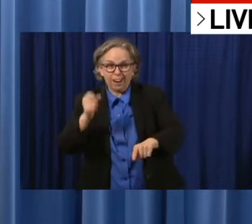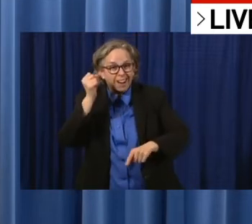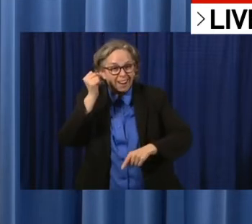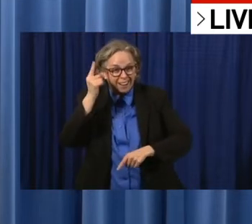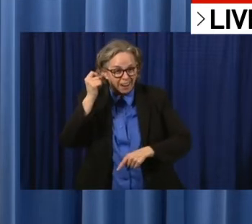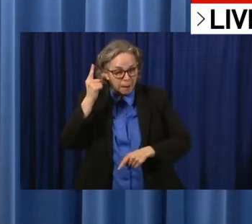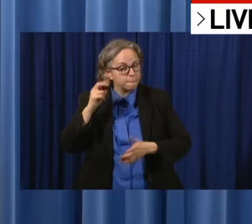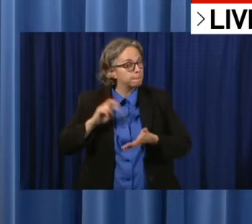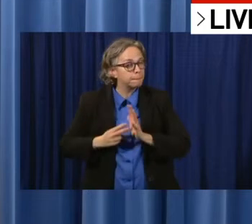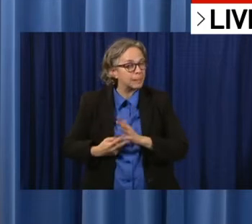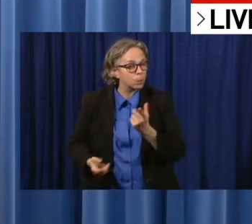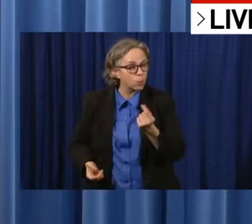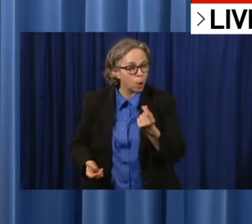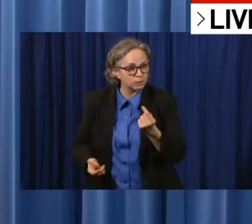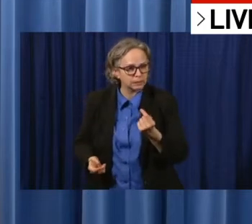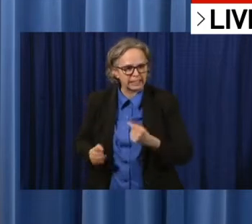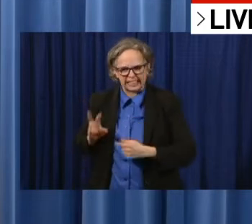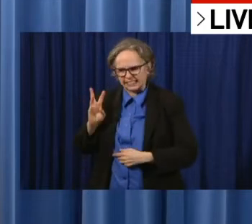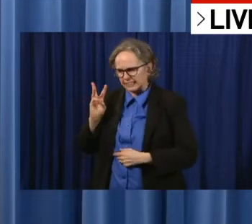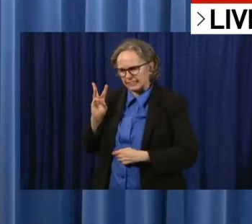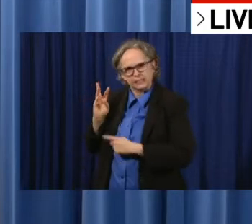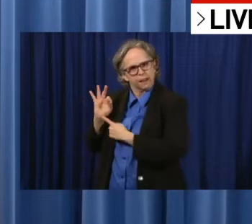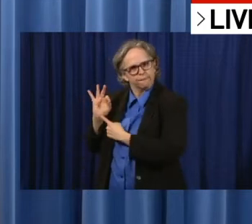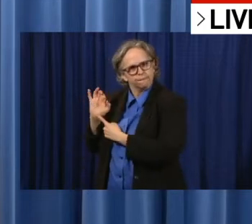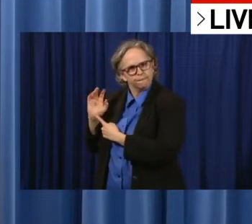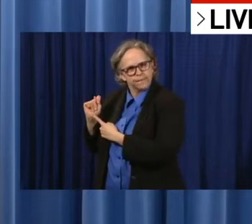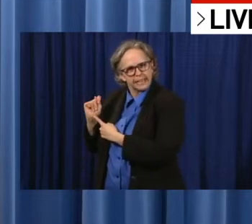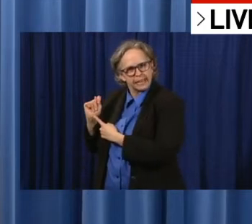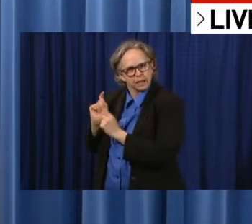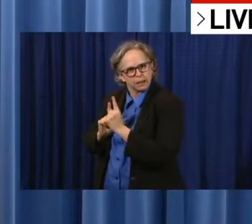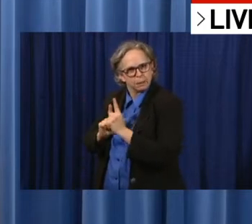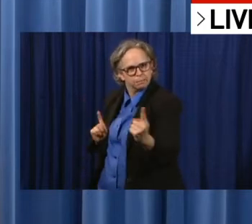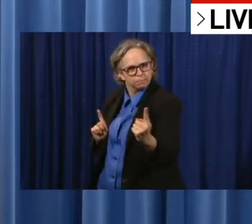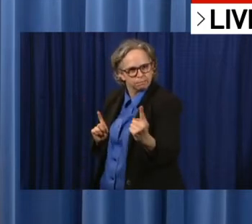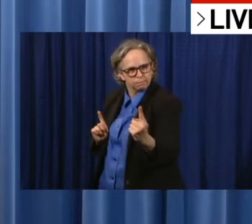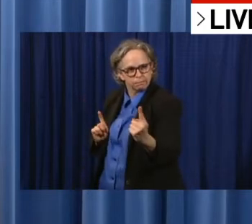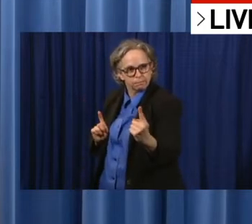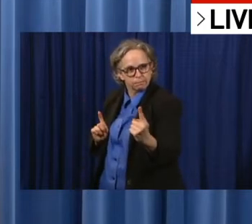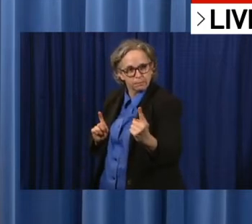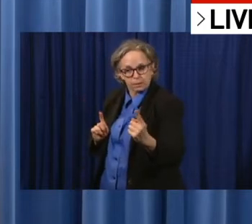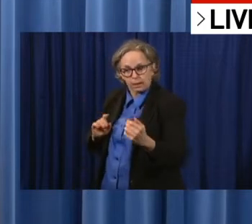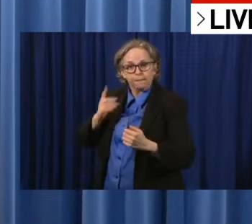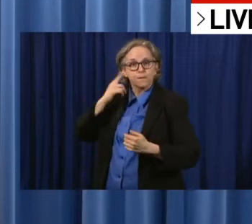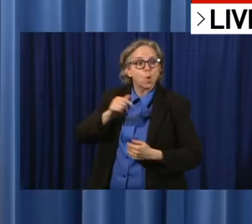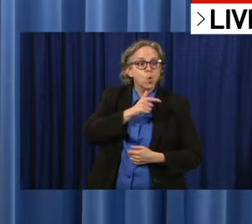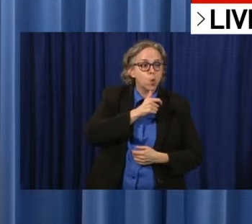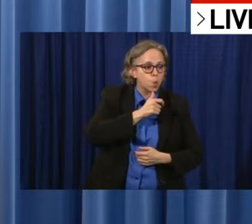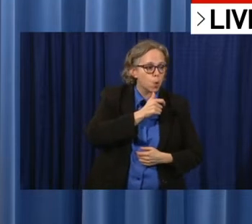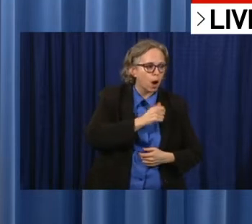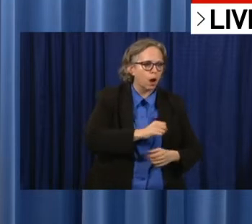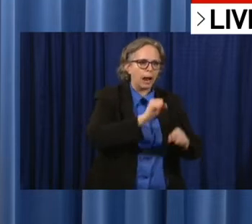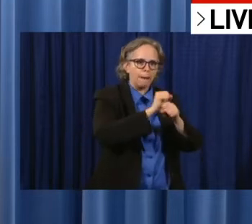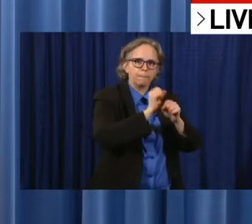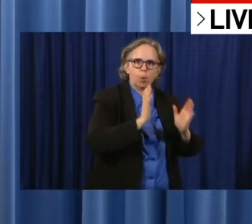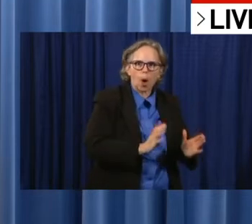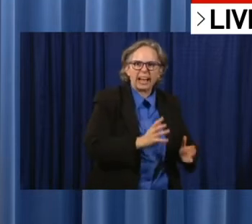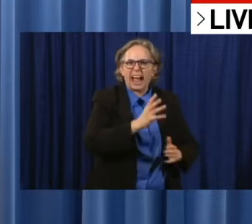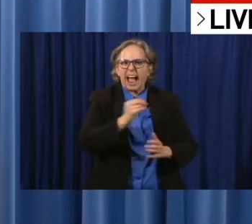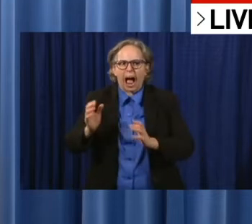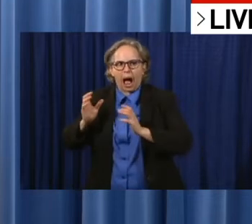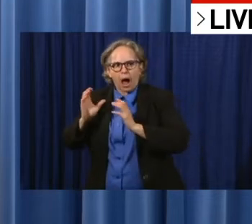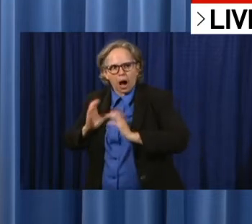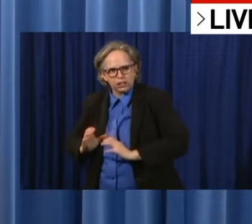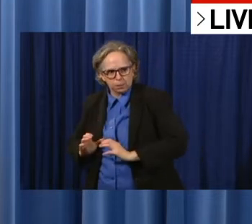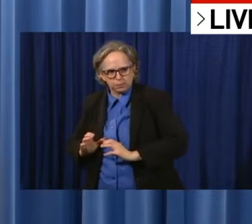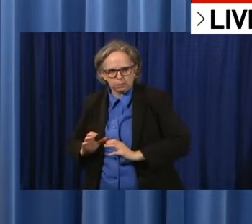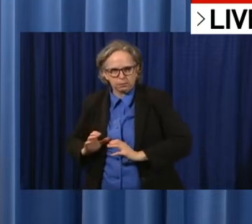maintaining 6-foot social distancing for both employees and for members of the public at all times, including